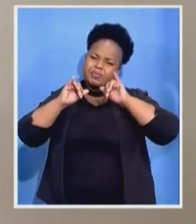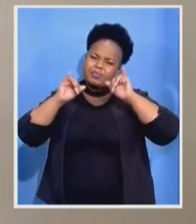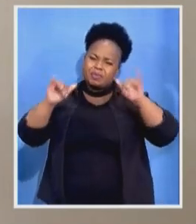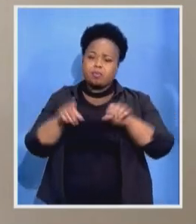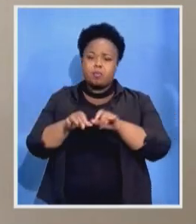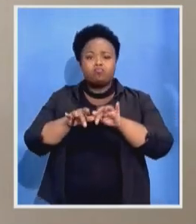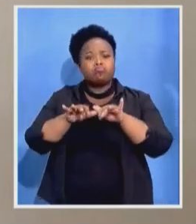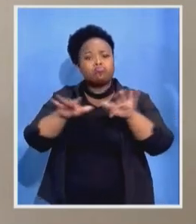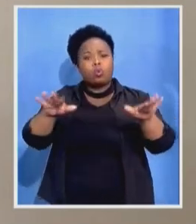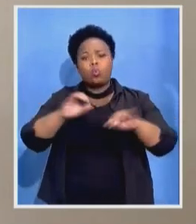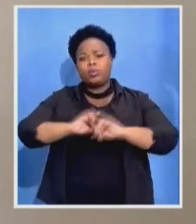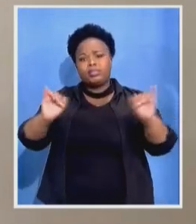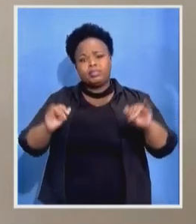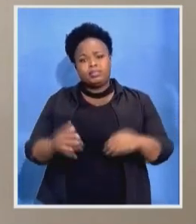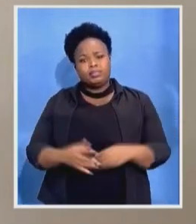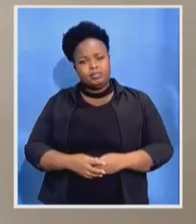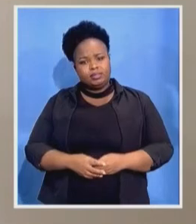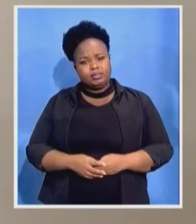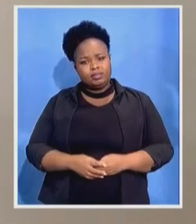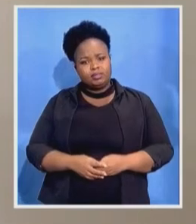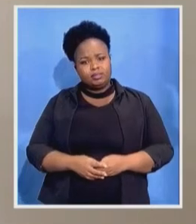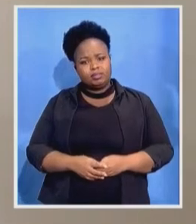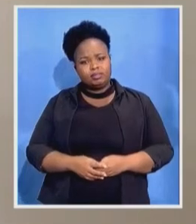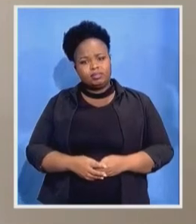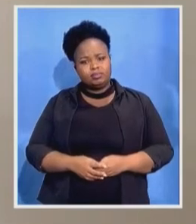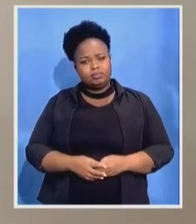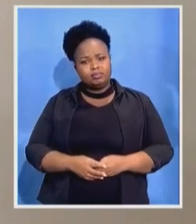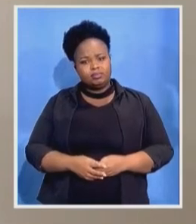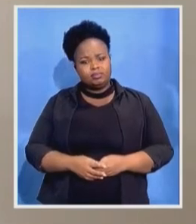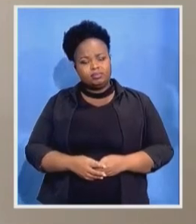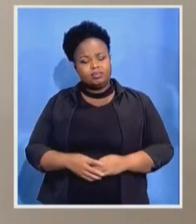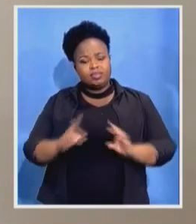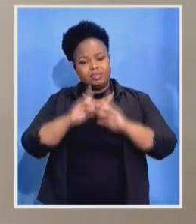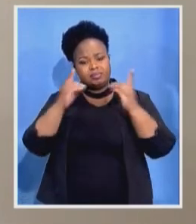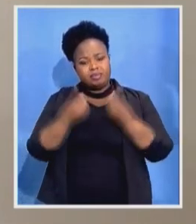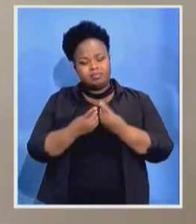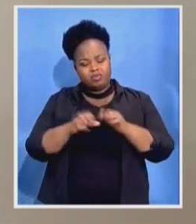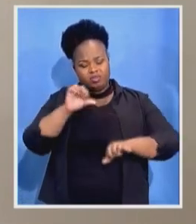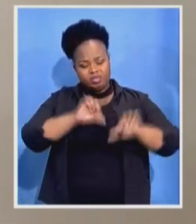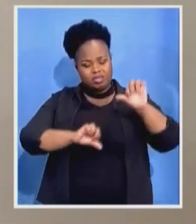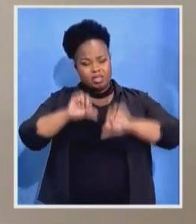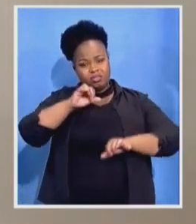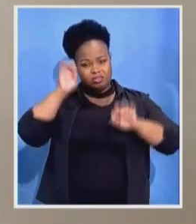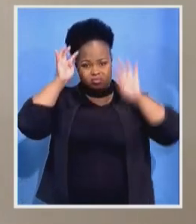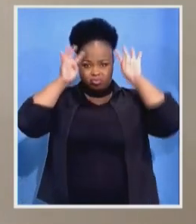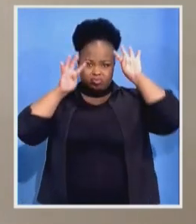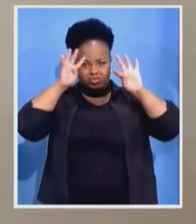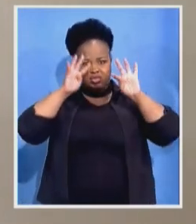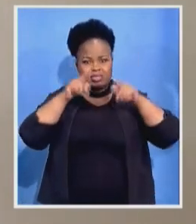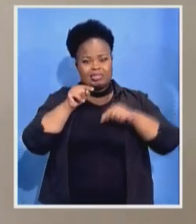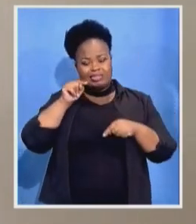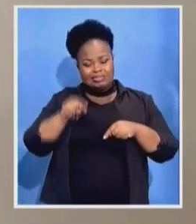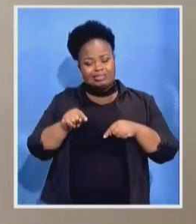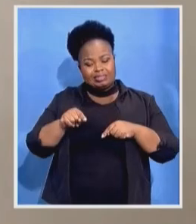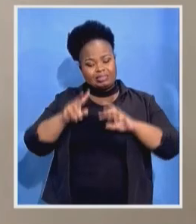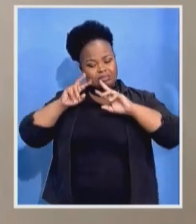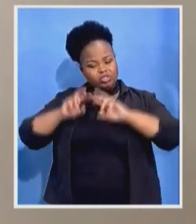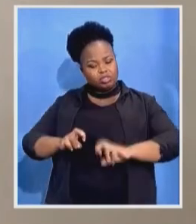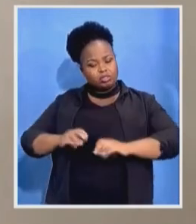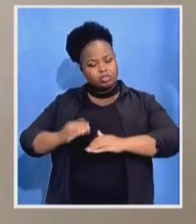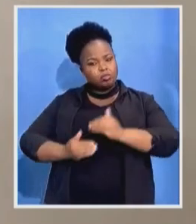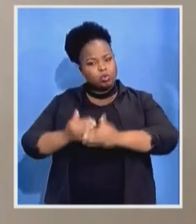The Department of Science and Innovation supported and funded this scientific research process that has led to